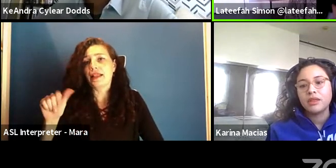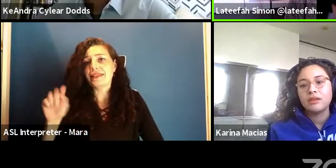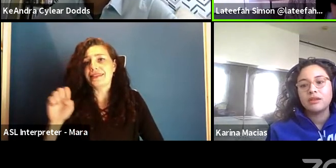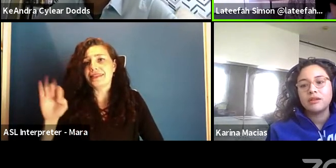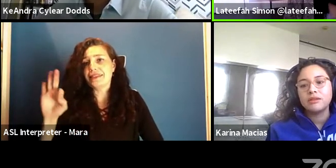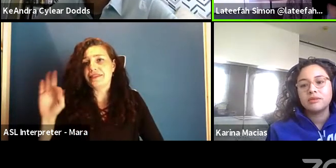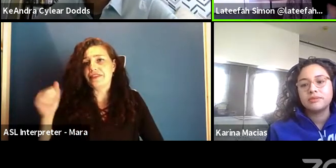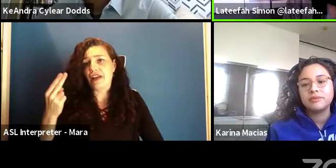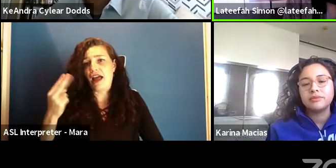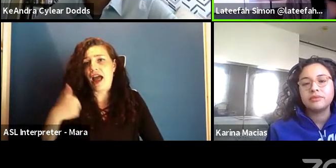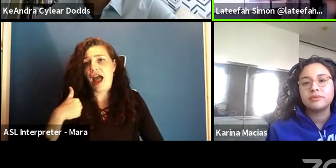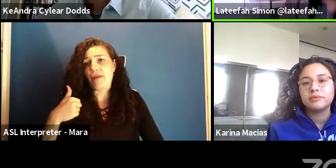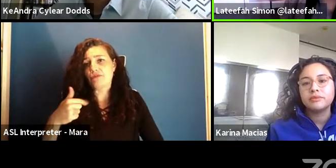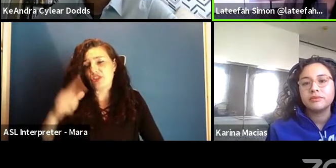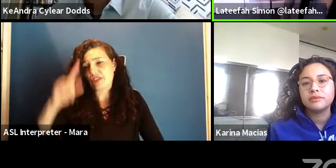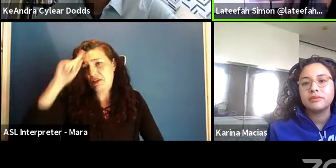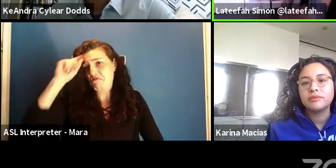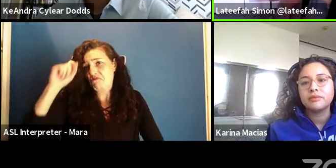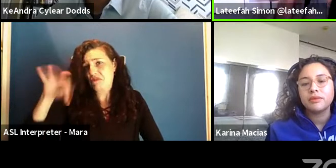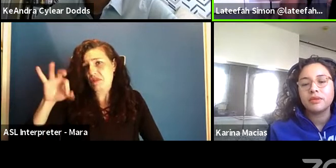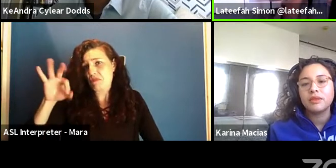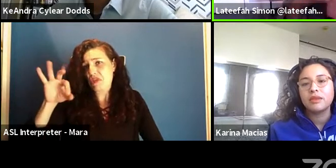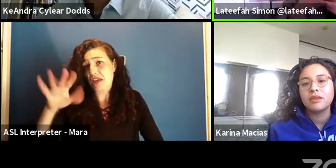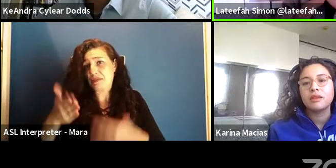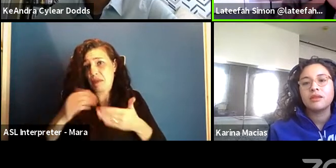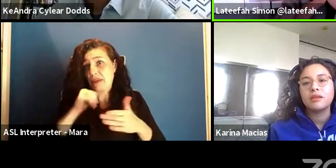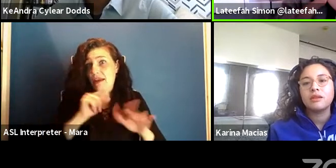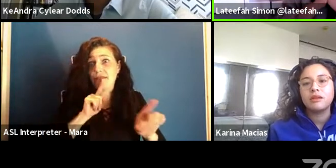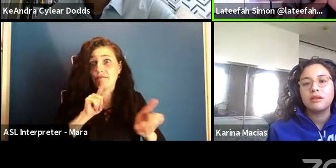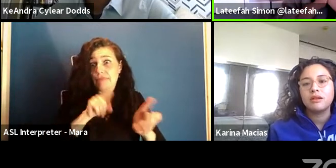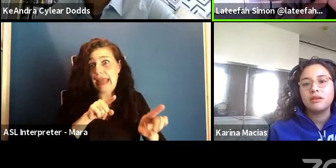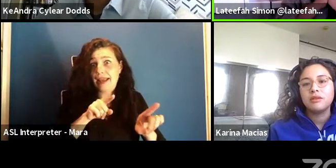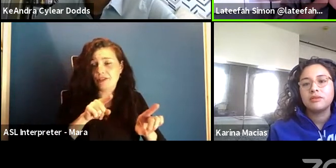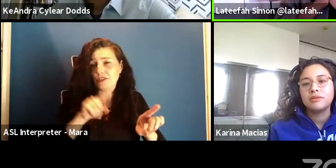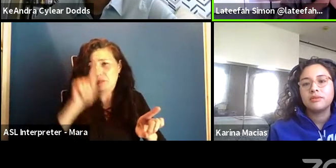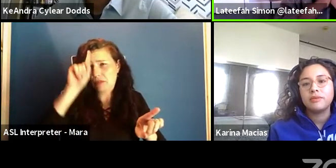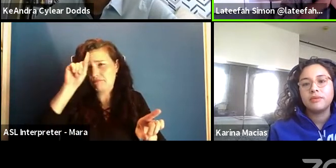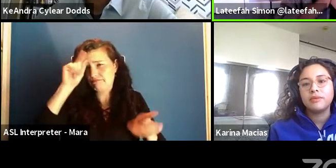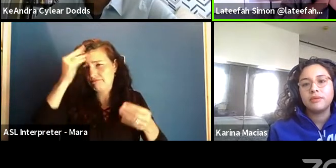answer. I have just some thoughts, and I love the question. I mean,